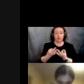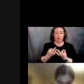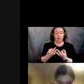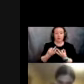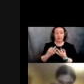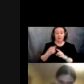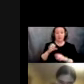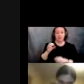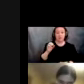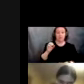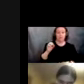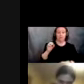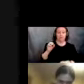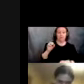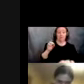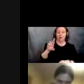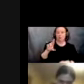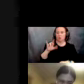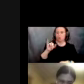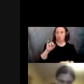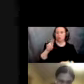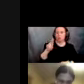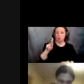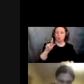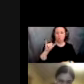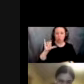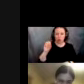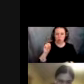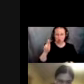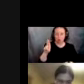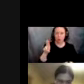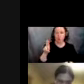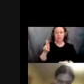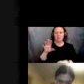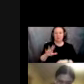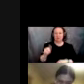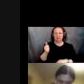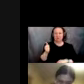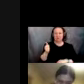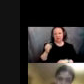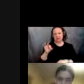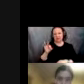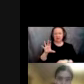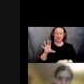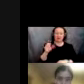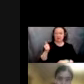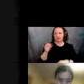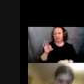descent, roughly in the 1900s, 1910s.